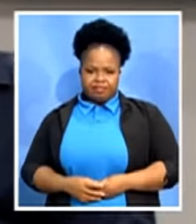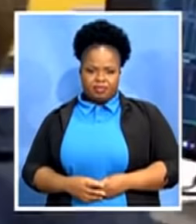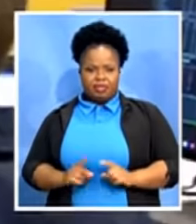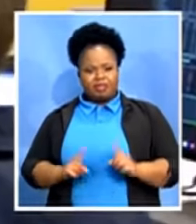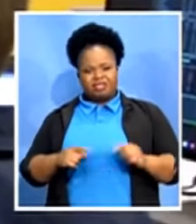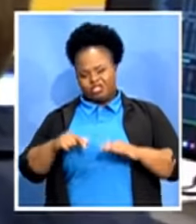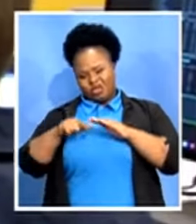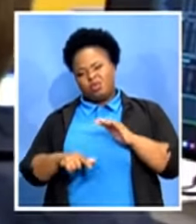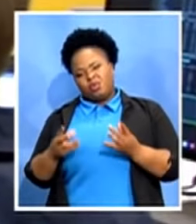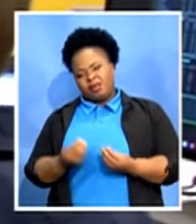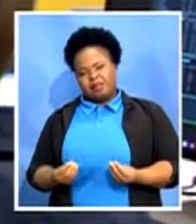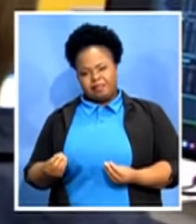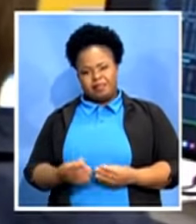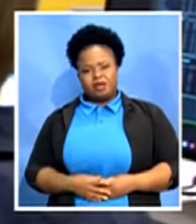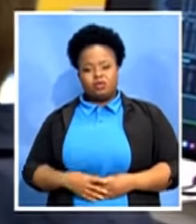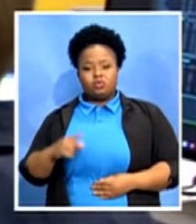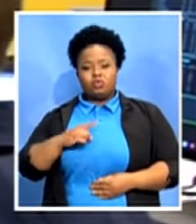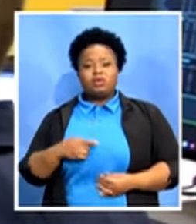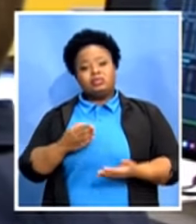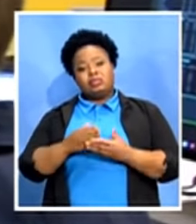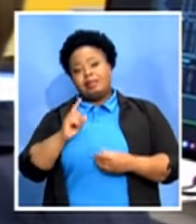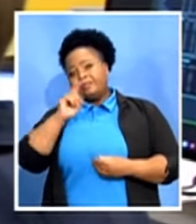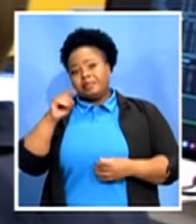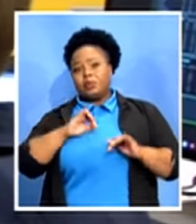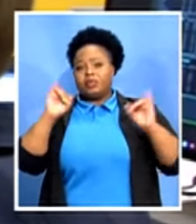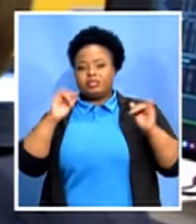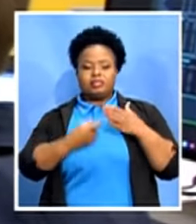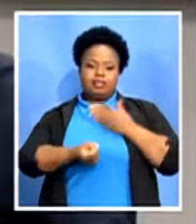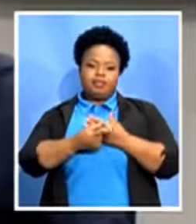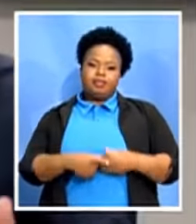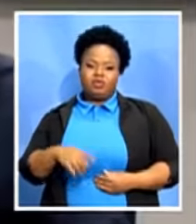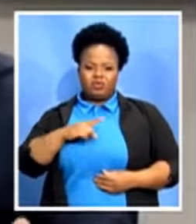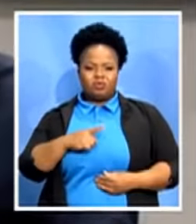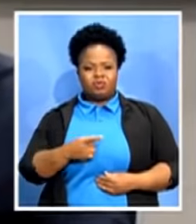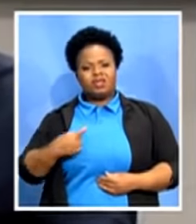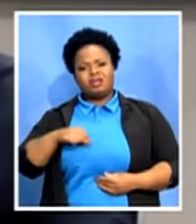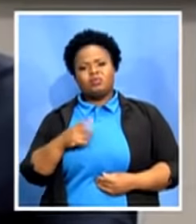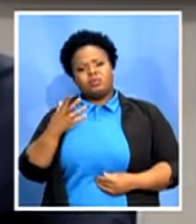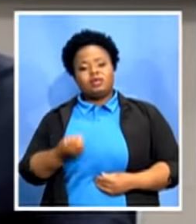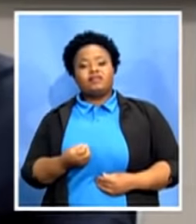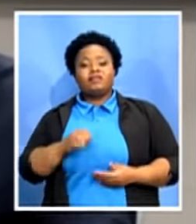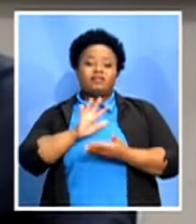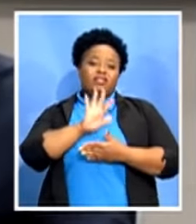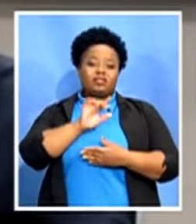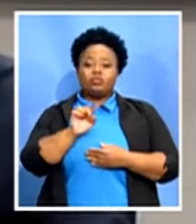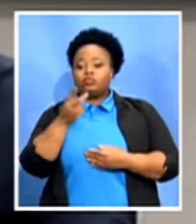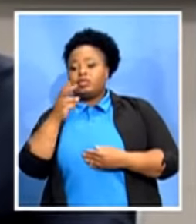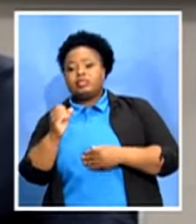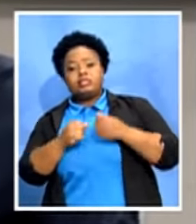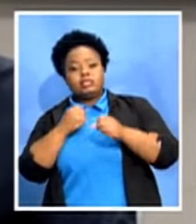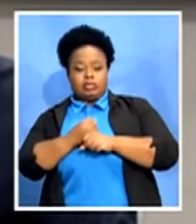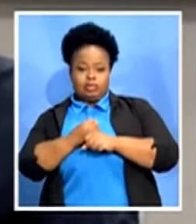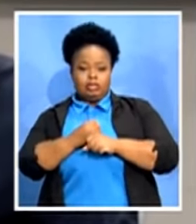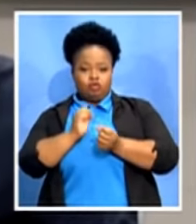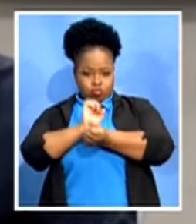incidents that are actually taking place. The fact that we're getting 10, 15, 20 year sentences for the theft of infrastructure is clearly,